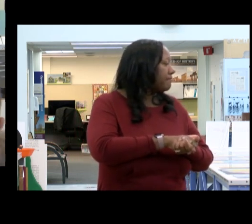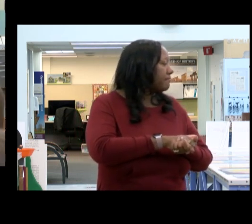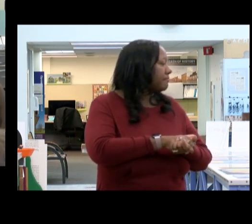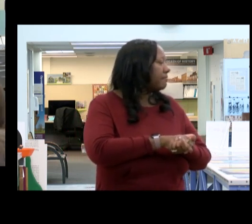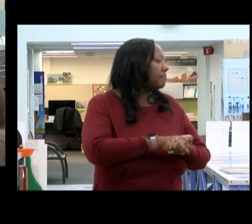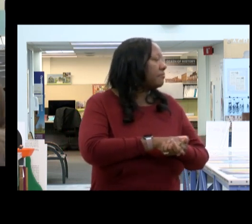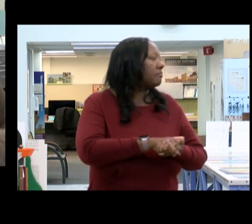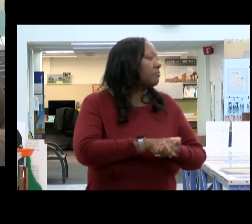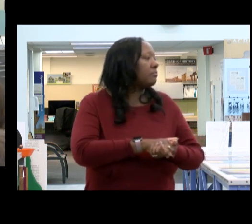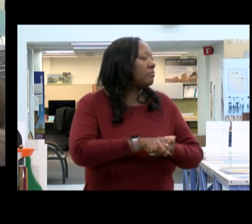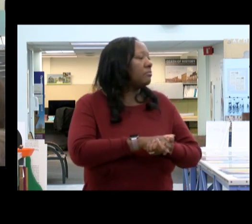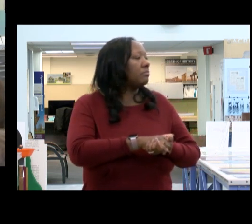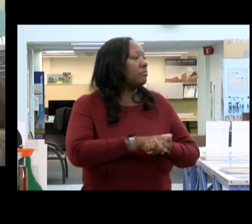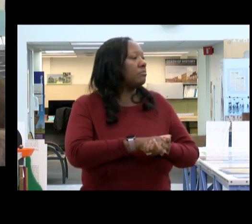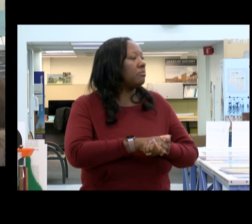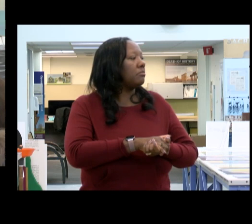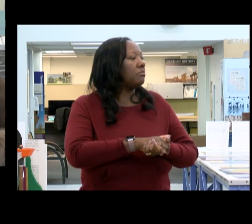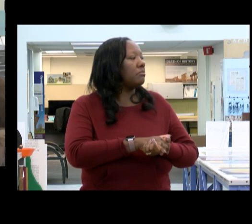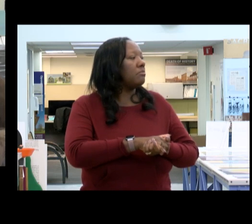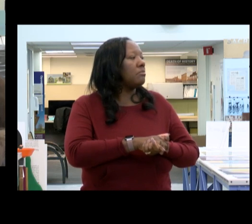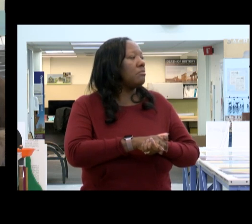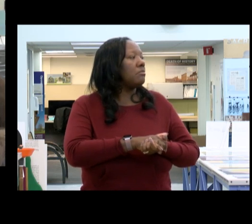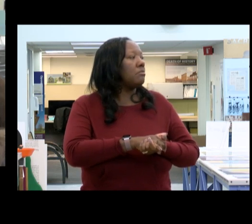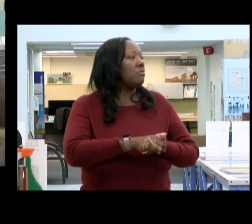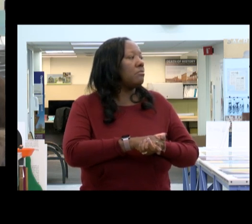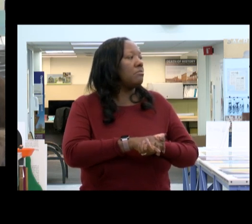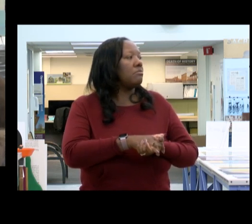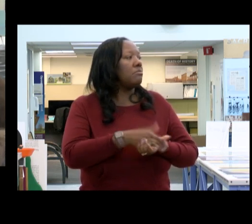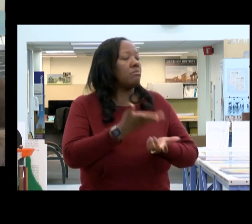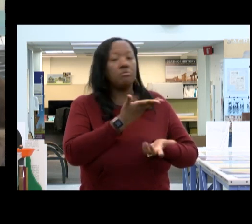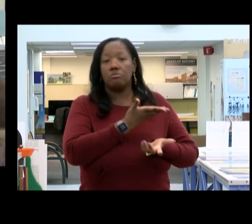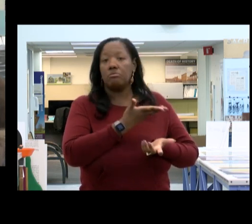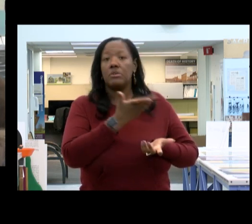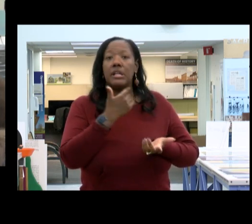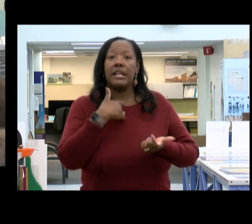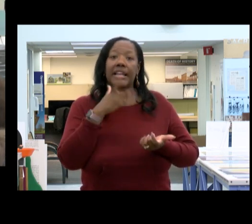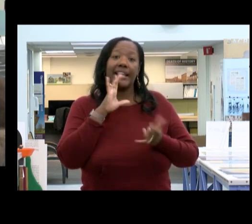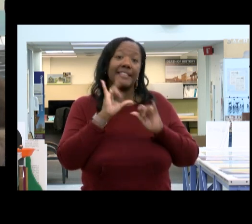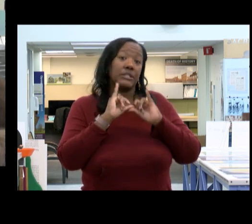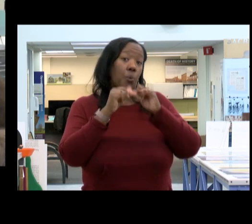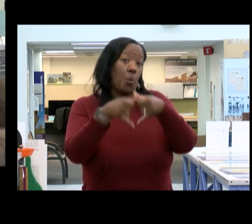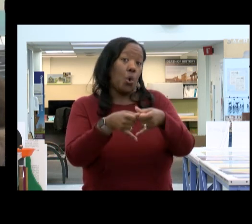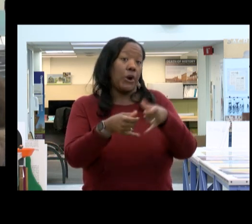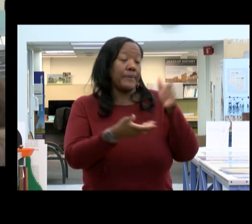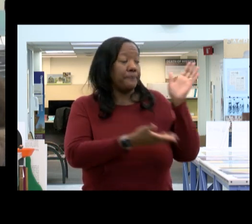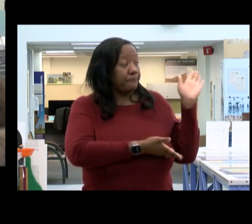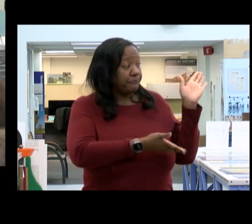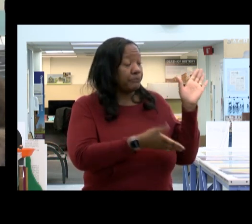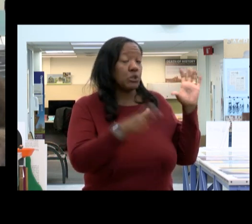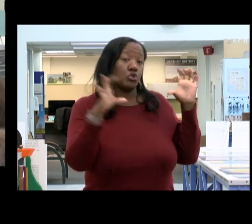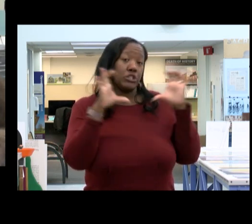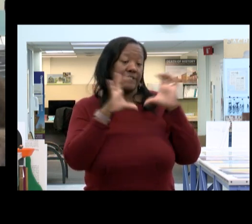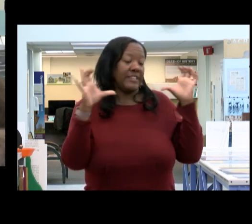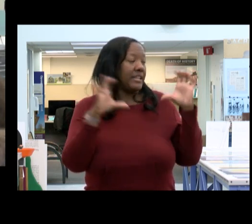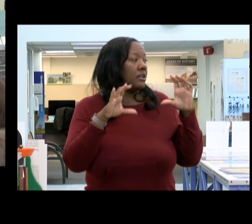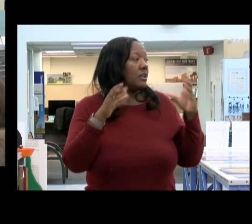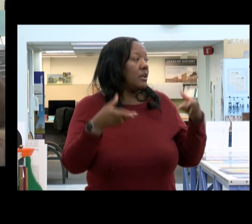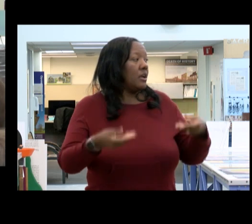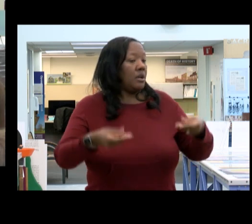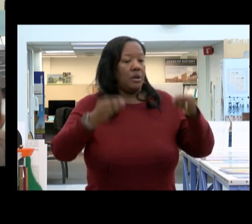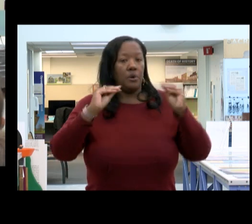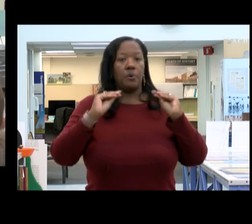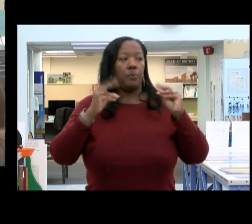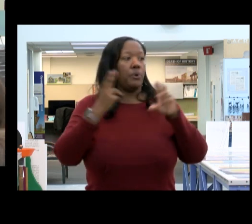One thing we do is we will, you know, do a print. Maybe some of you have seen that award before. And then we'll use a material. We have all